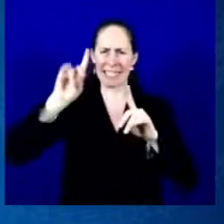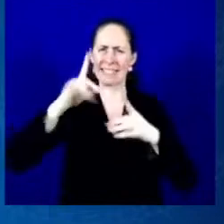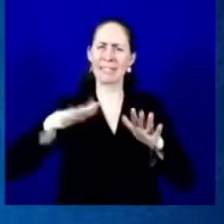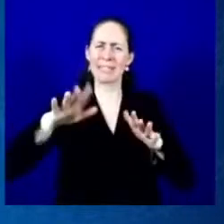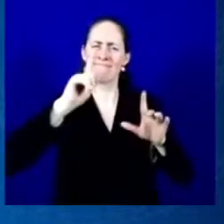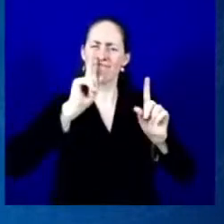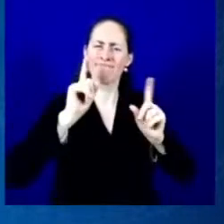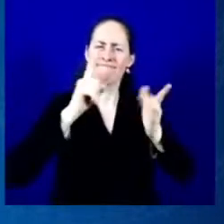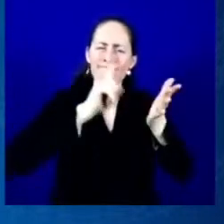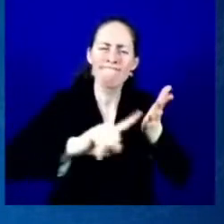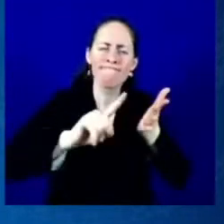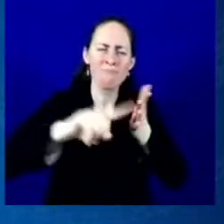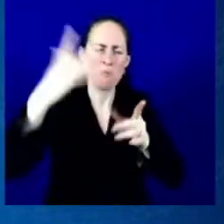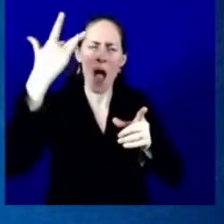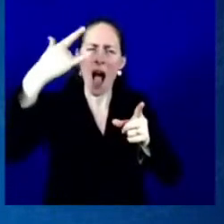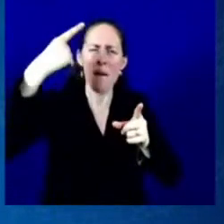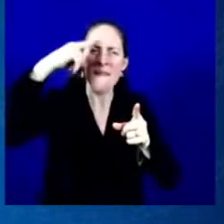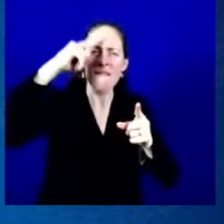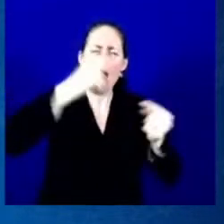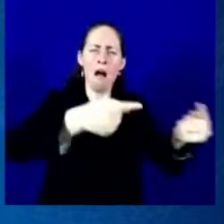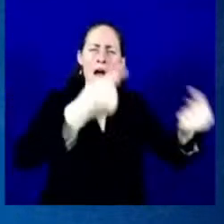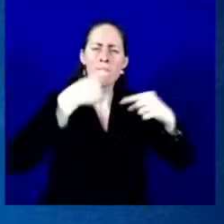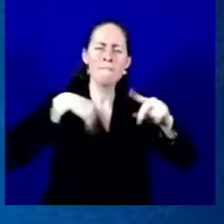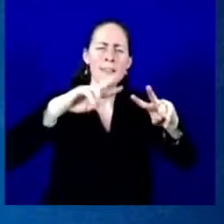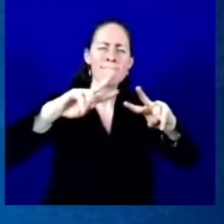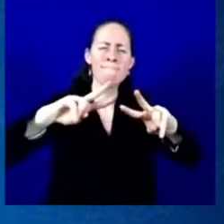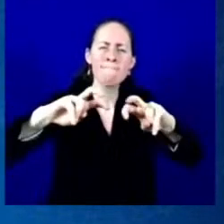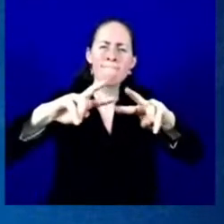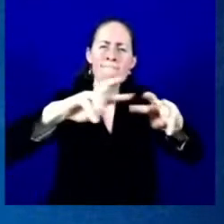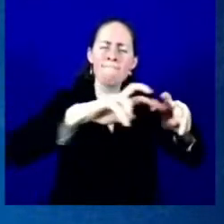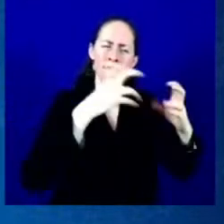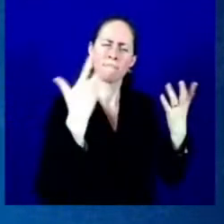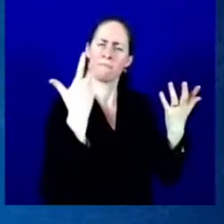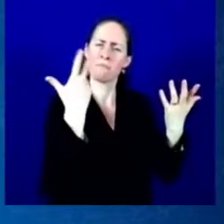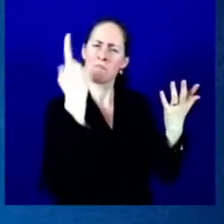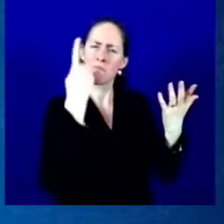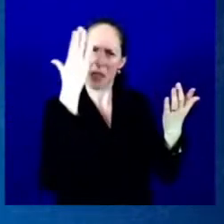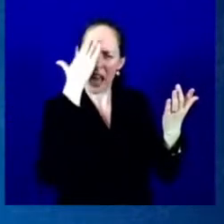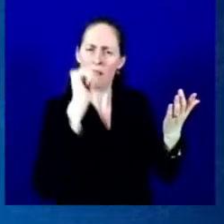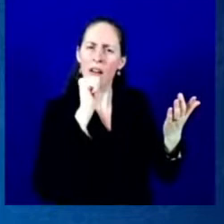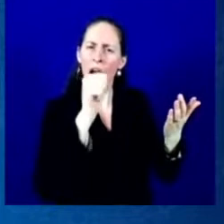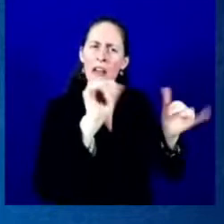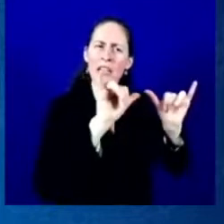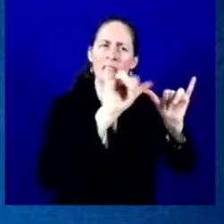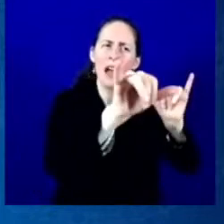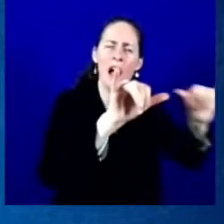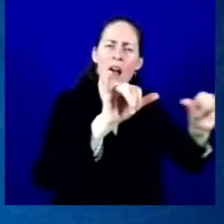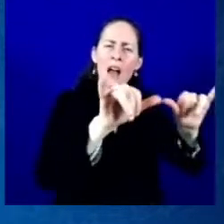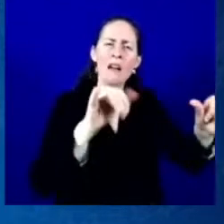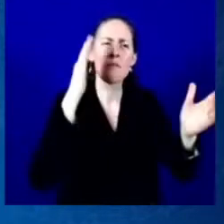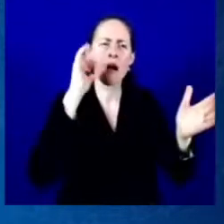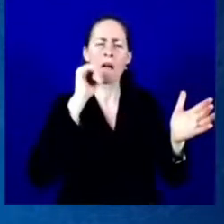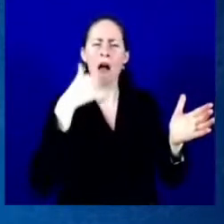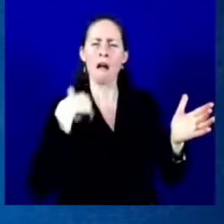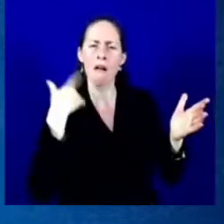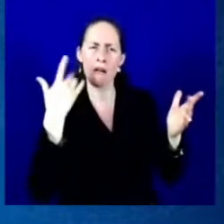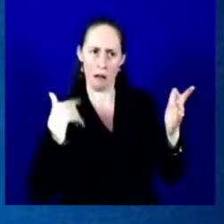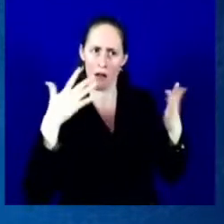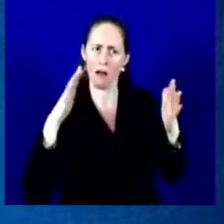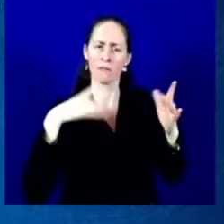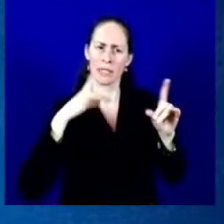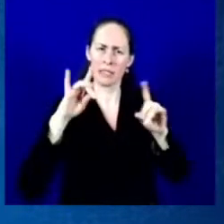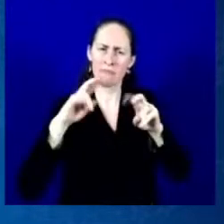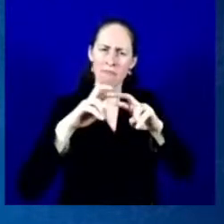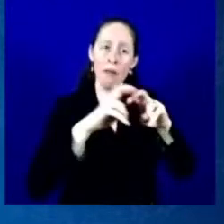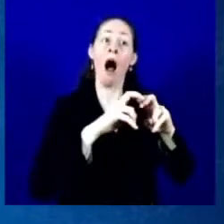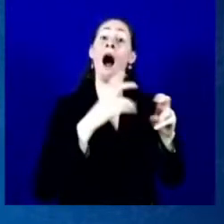keep people in their own countries instead of being forced to leave. The plan was working, but the last administration decided it